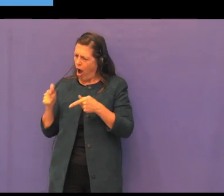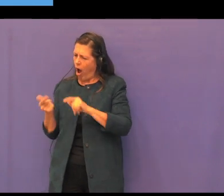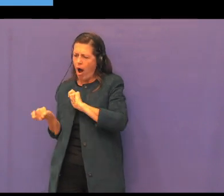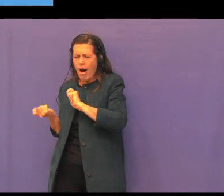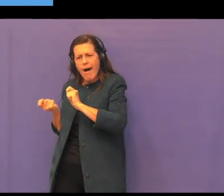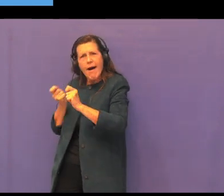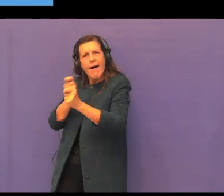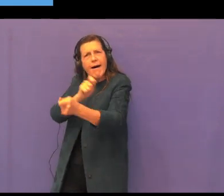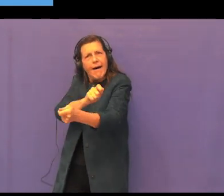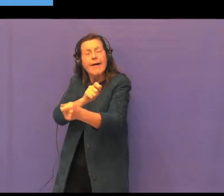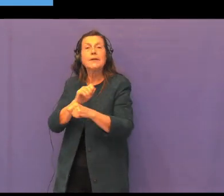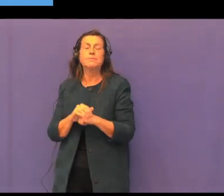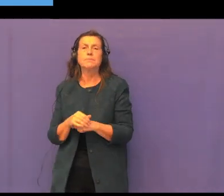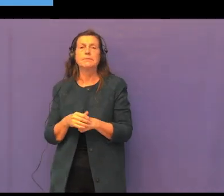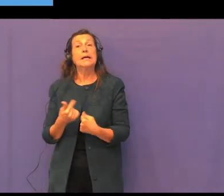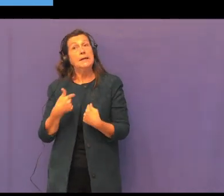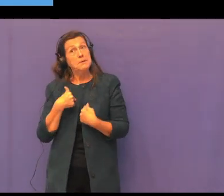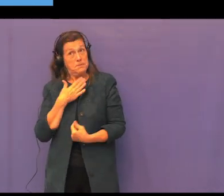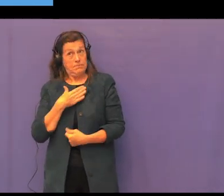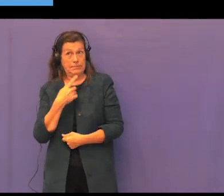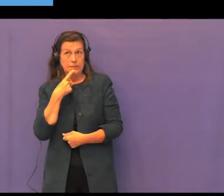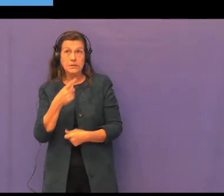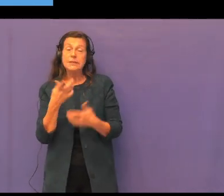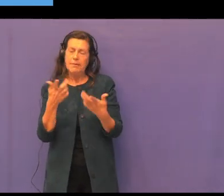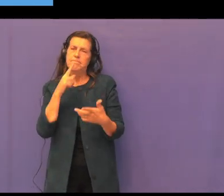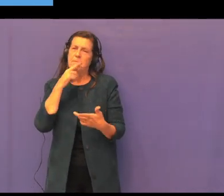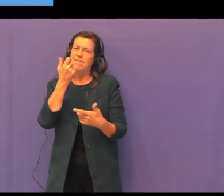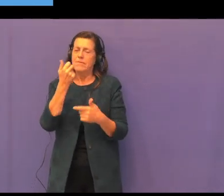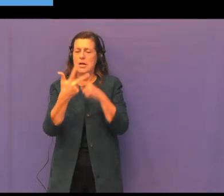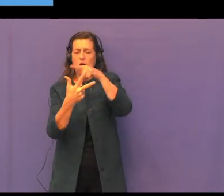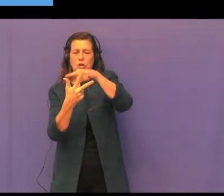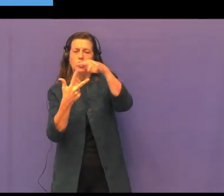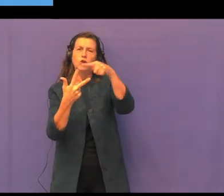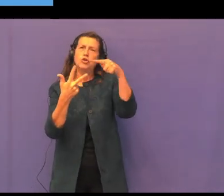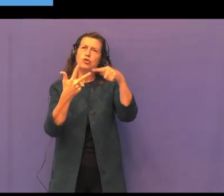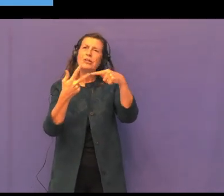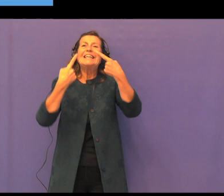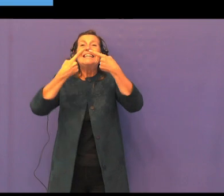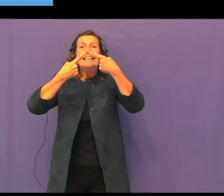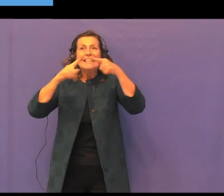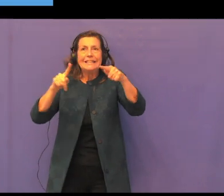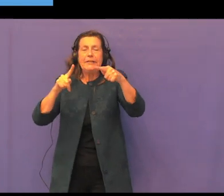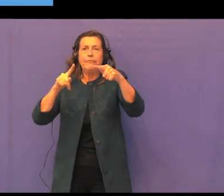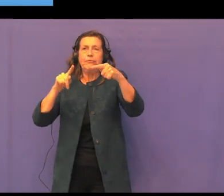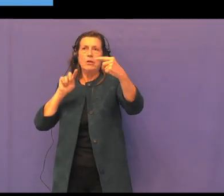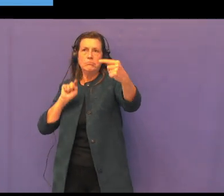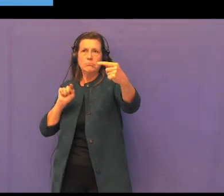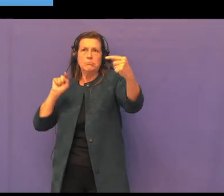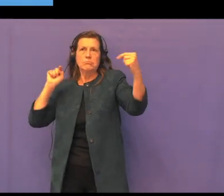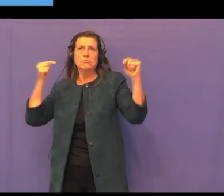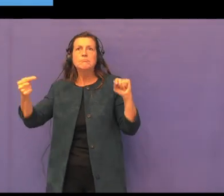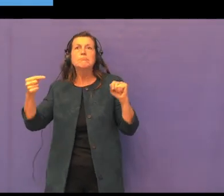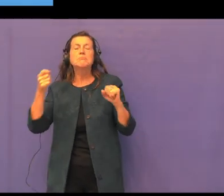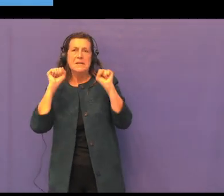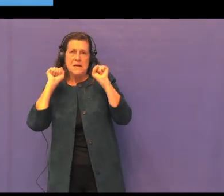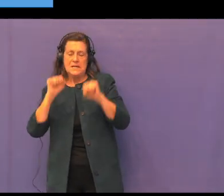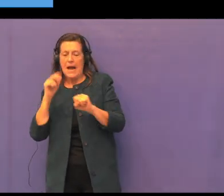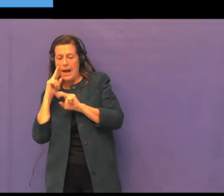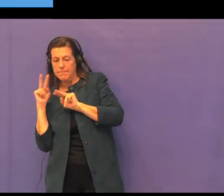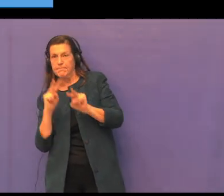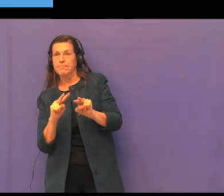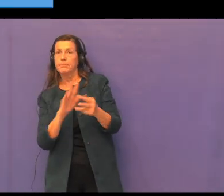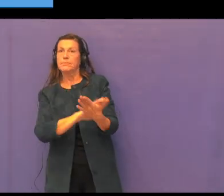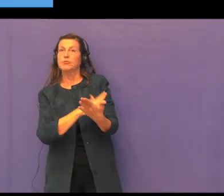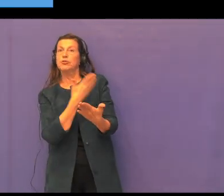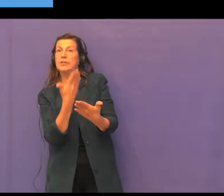different paradigms that we've used to look at how translation, how the texts interact with the context. The first